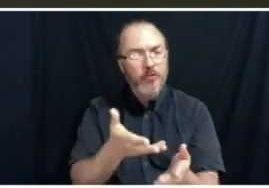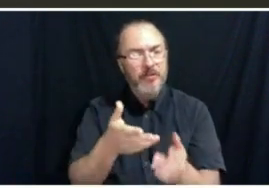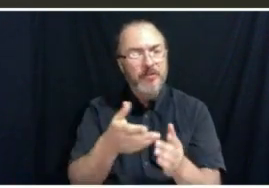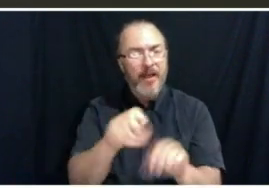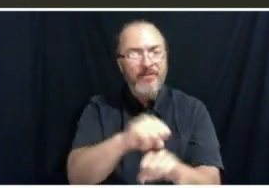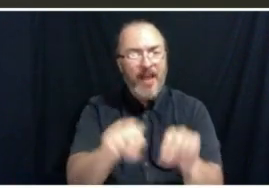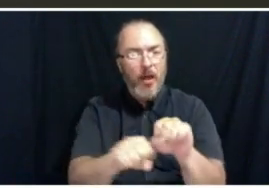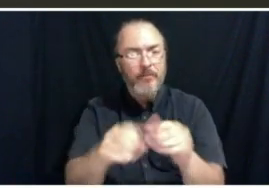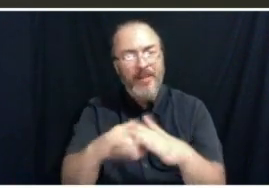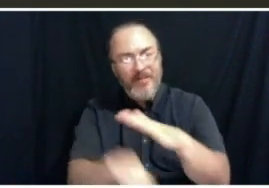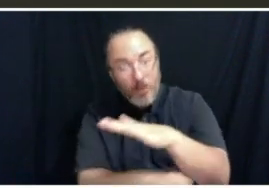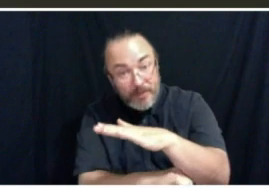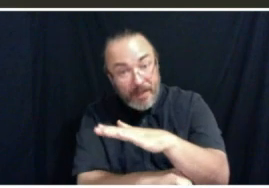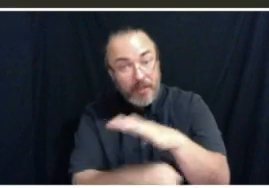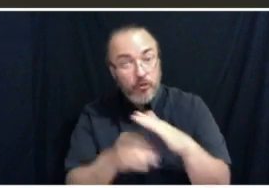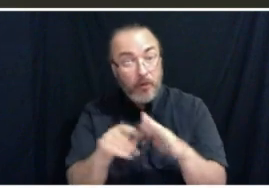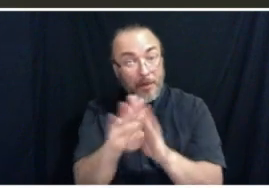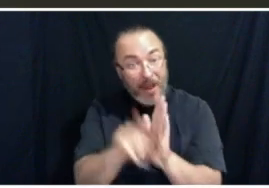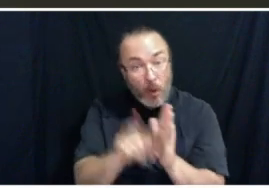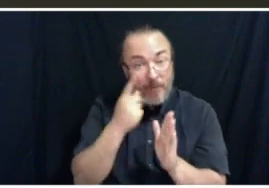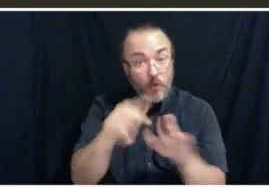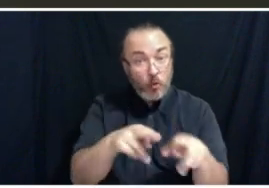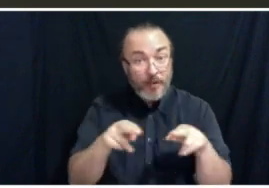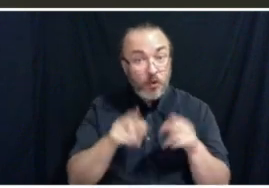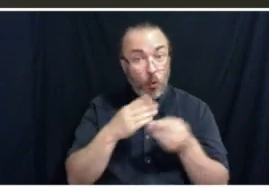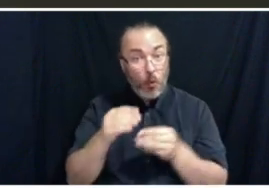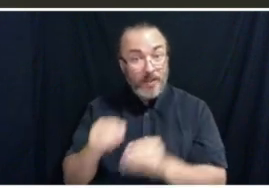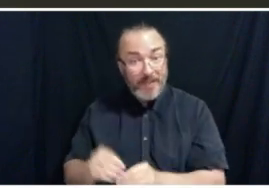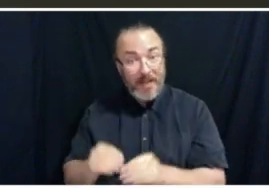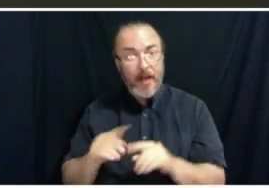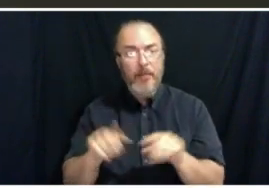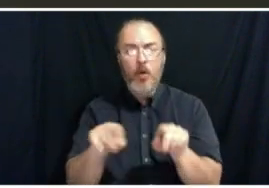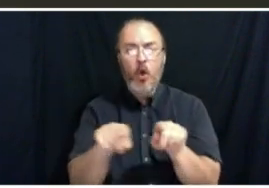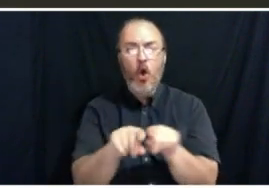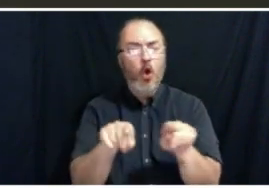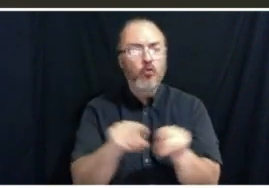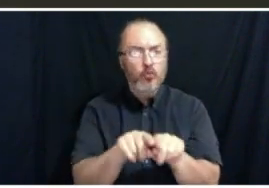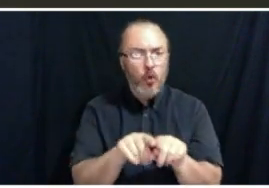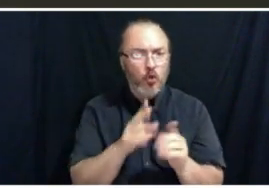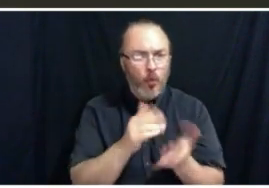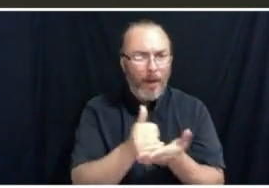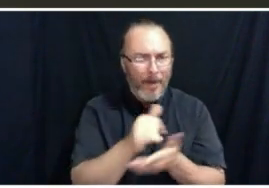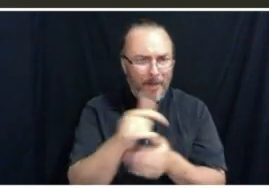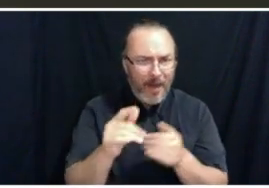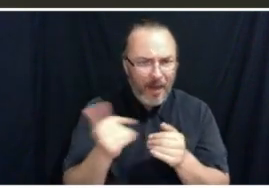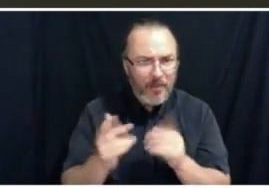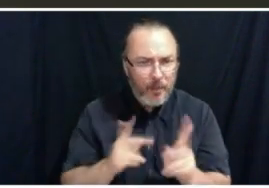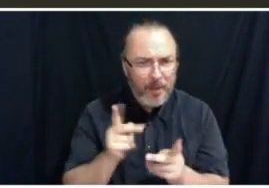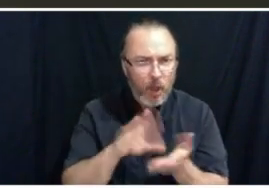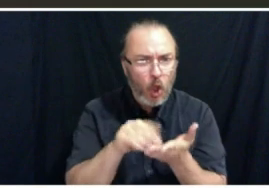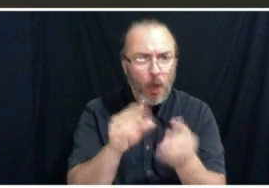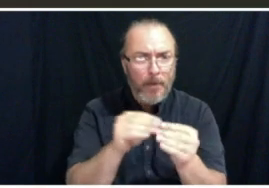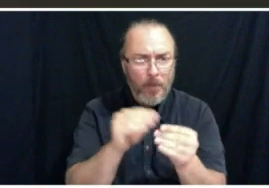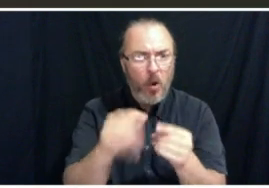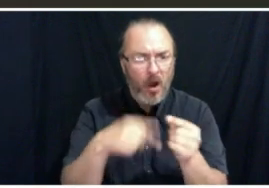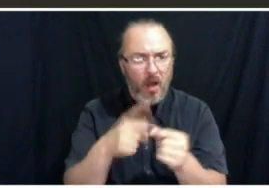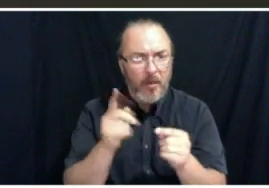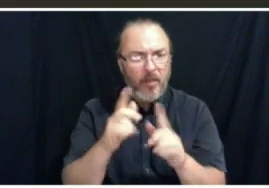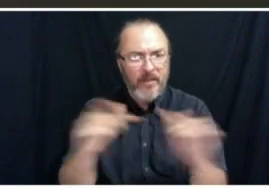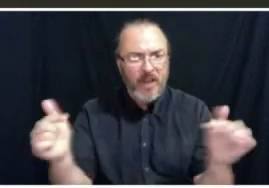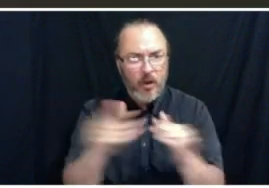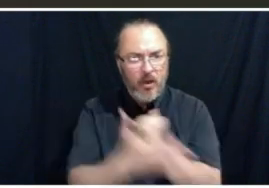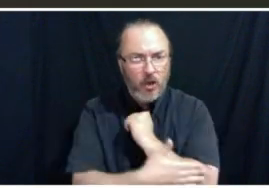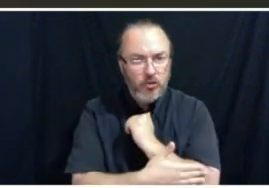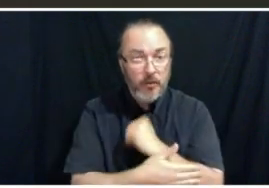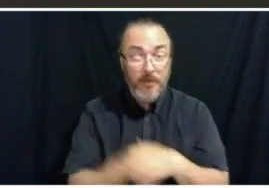regional organizations where often policy dialogue is not sufficiently well informed. In that sense, our inspiration has been the European Commission's national